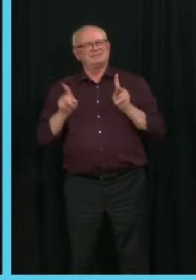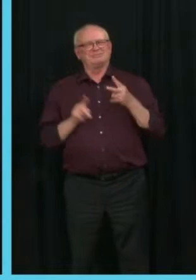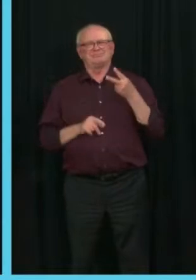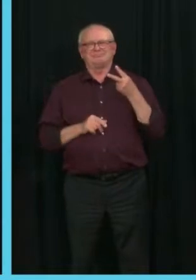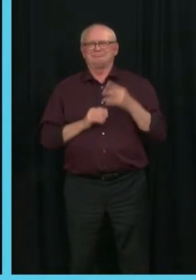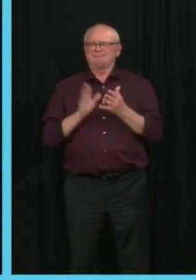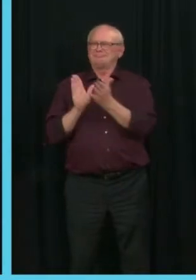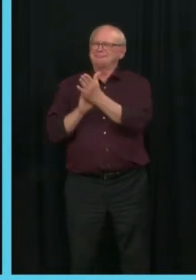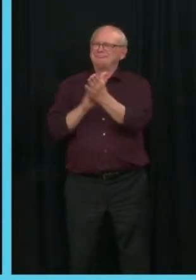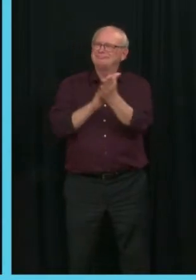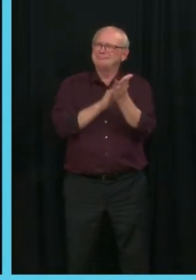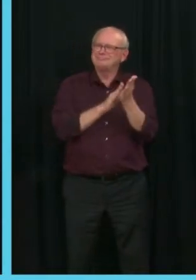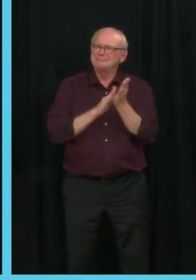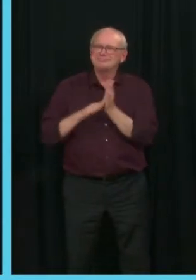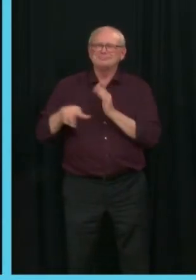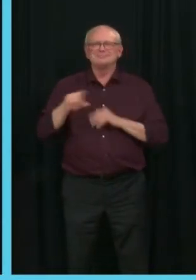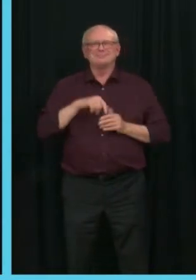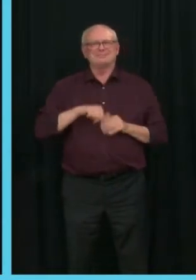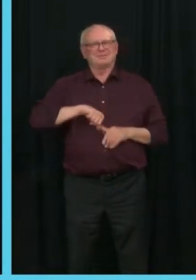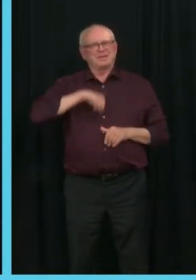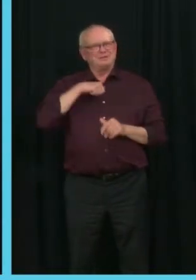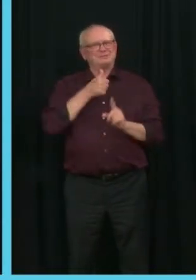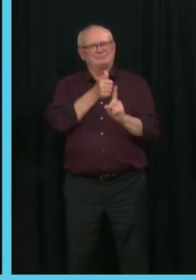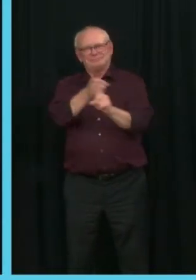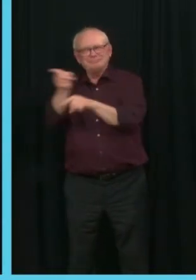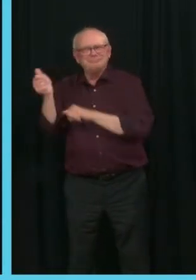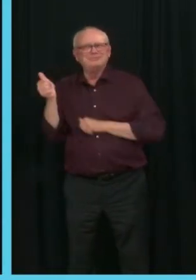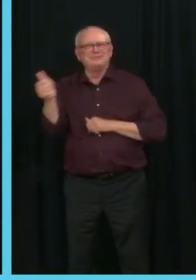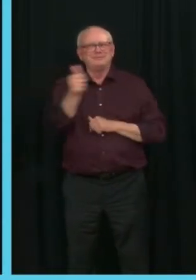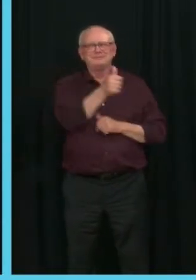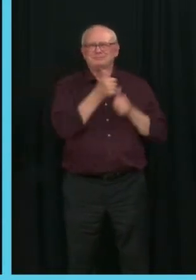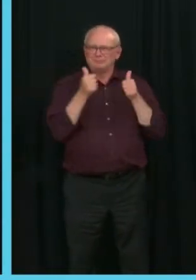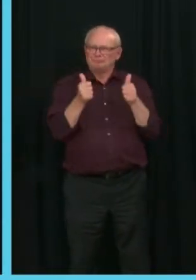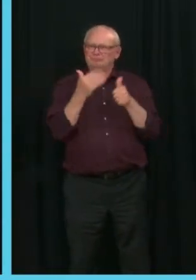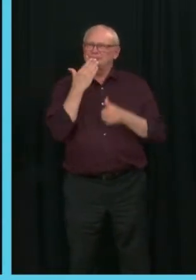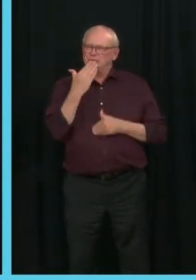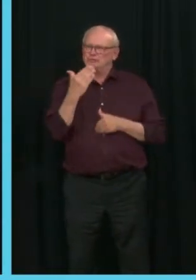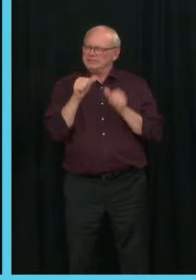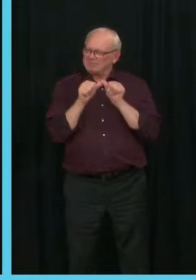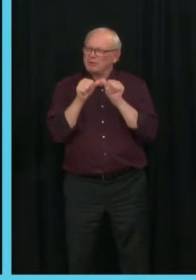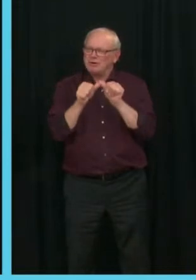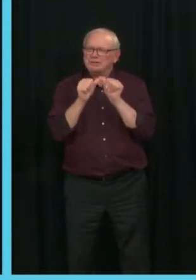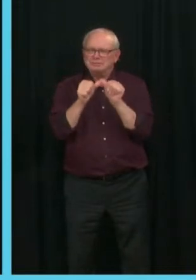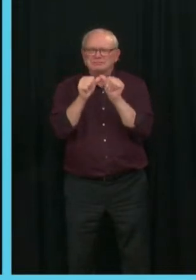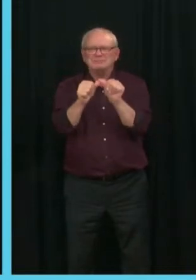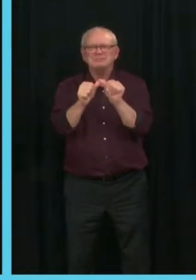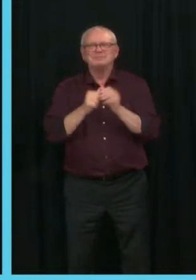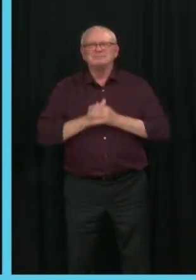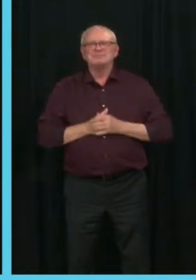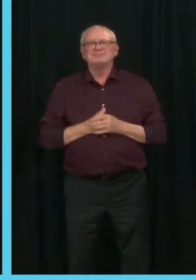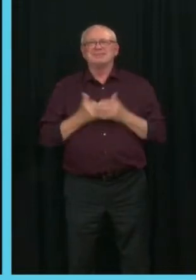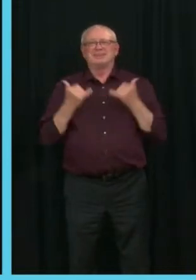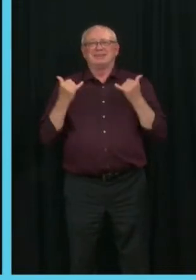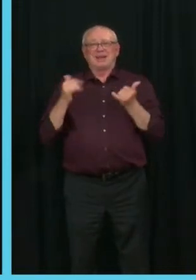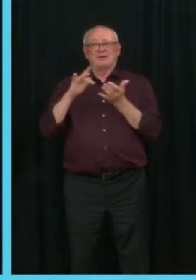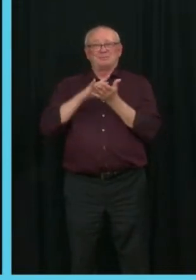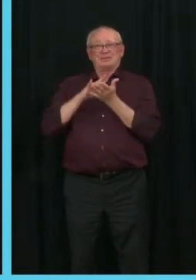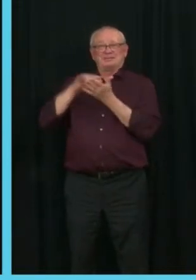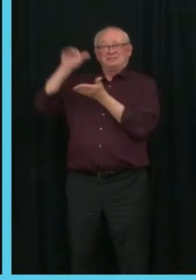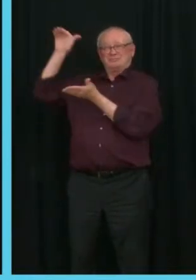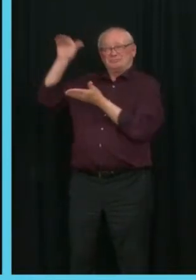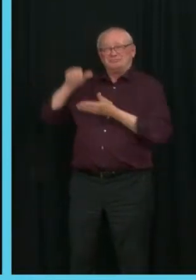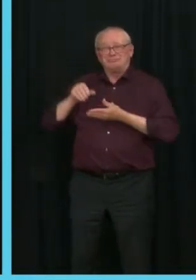it. And we're relying on them to keep it up, because the supply is ramped up and the demand is ramped up right along with